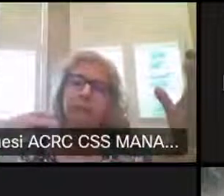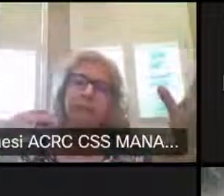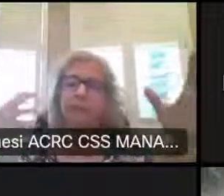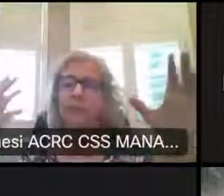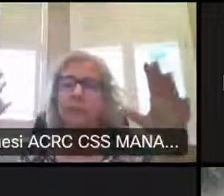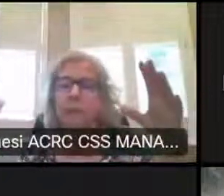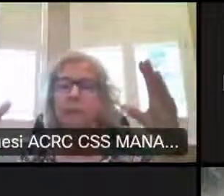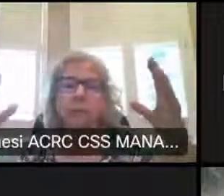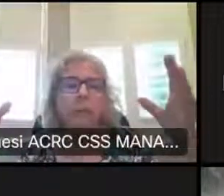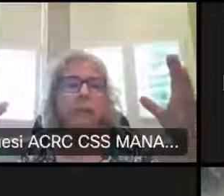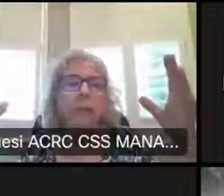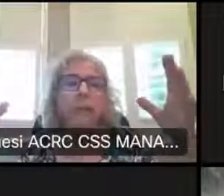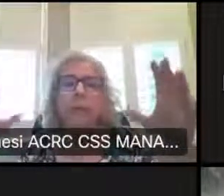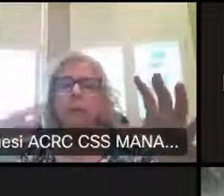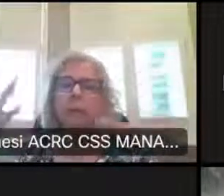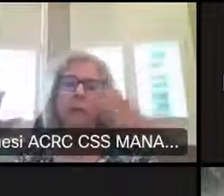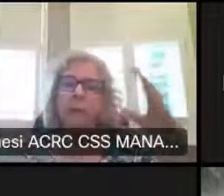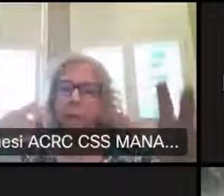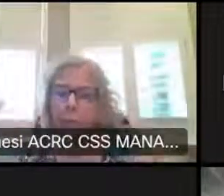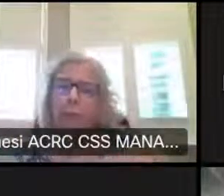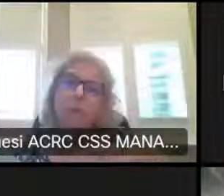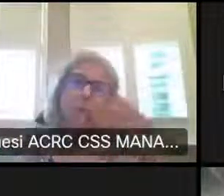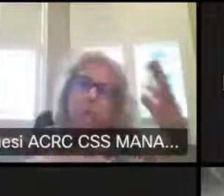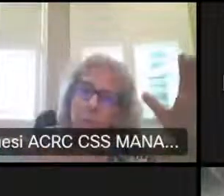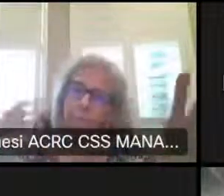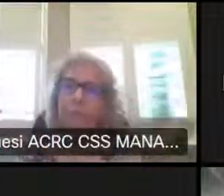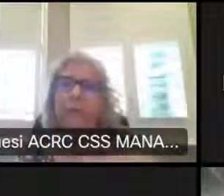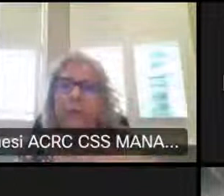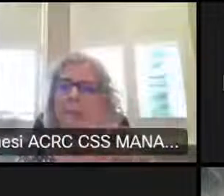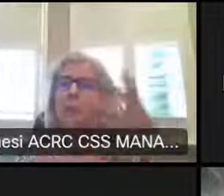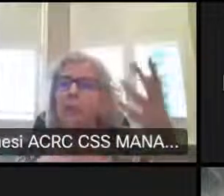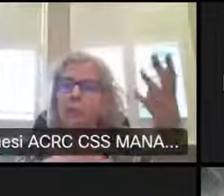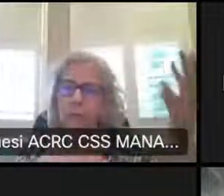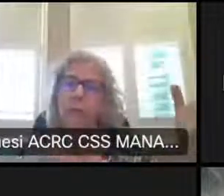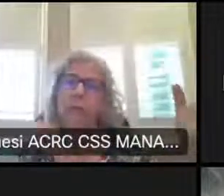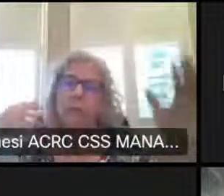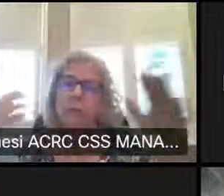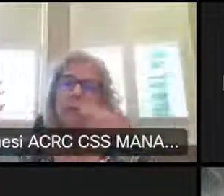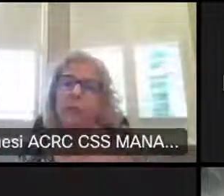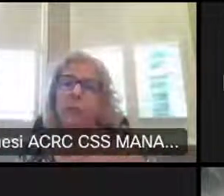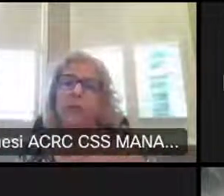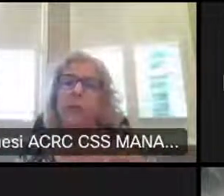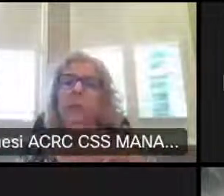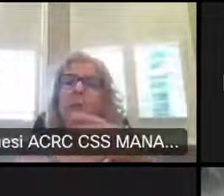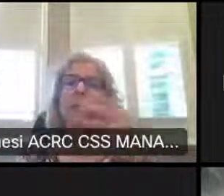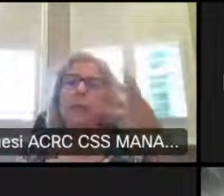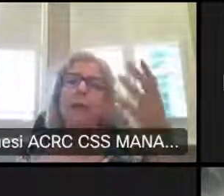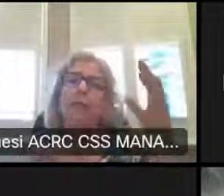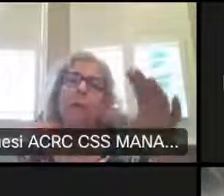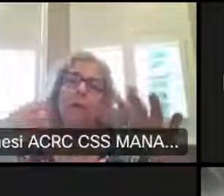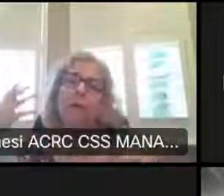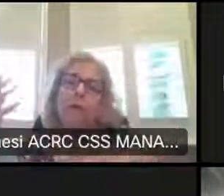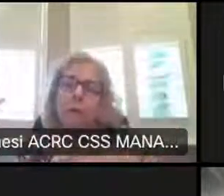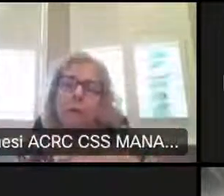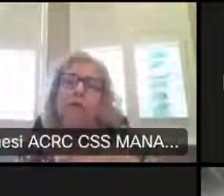Typically, maybe 50 to 100 a week on a typical day, just new transportation requests. They